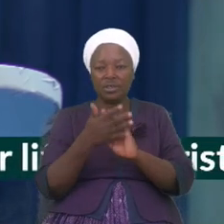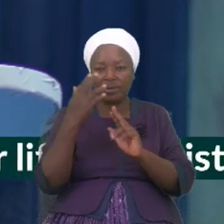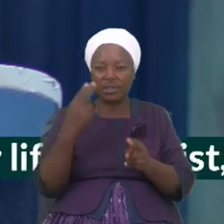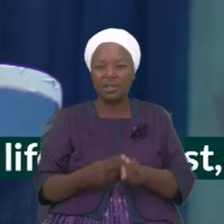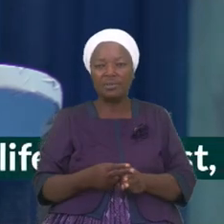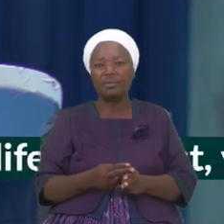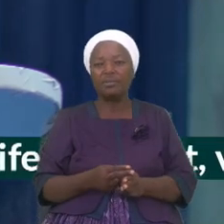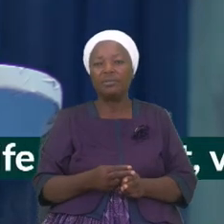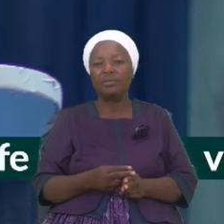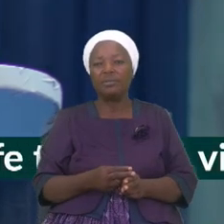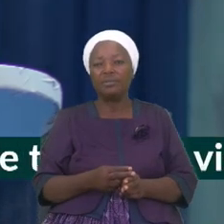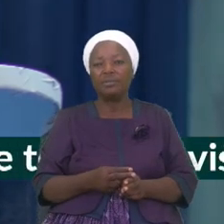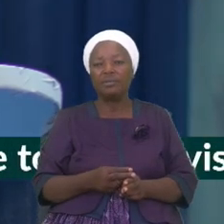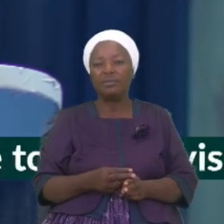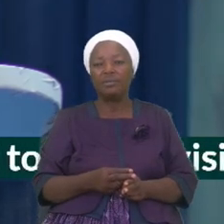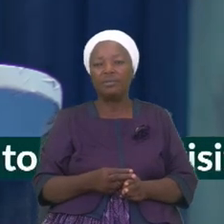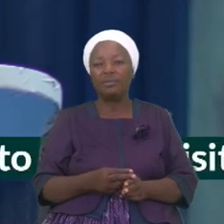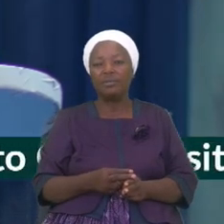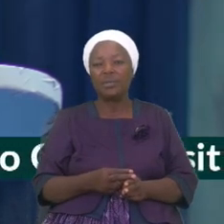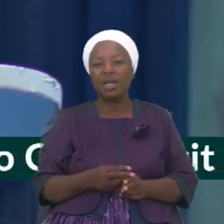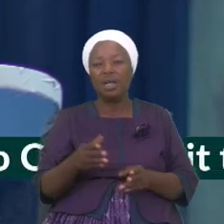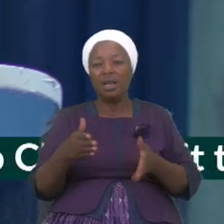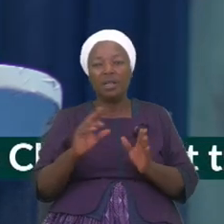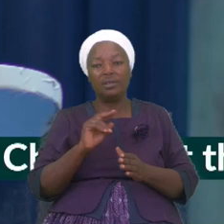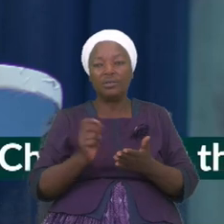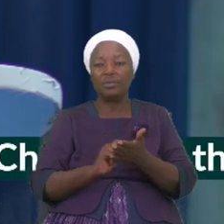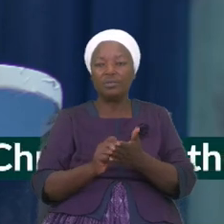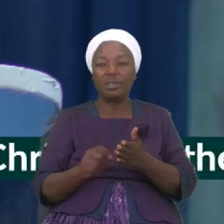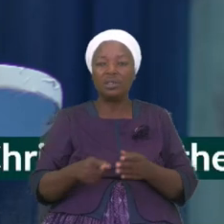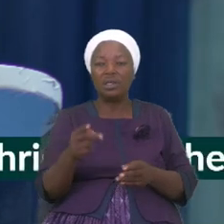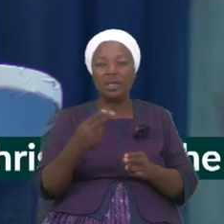let's take their particulars quickly.